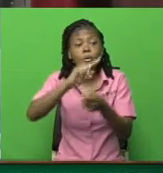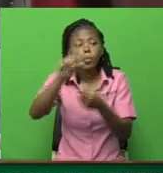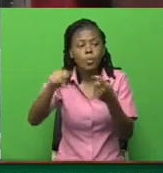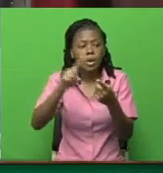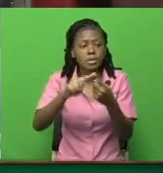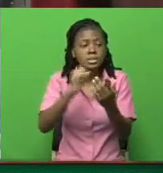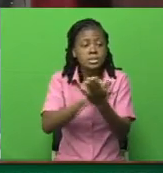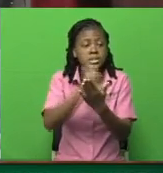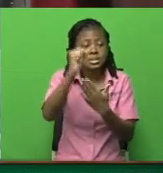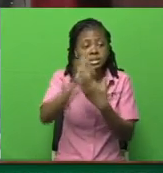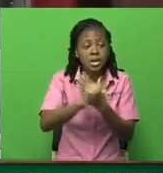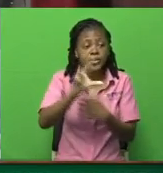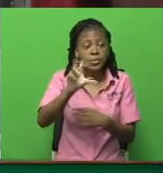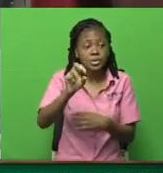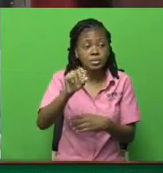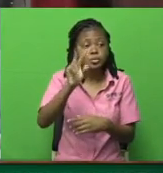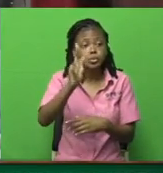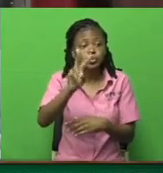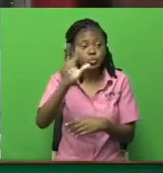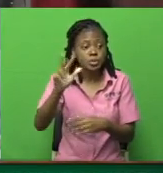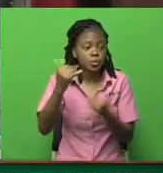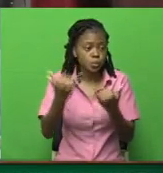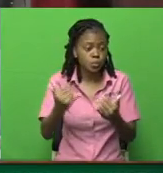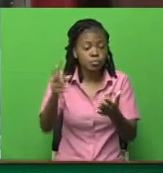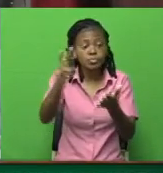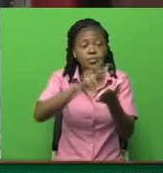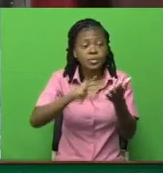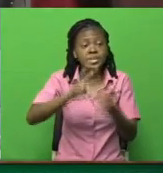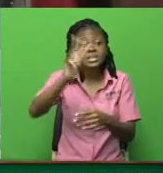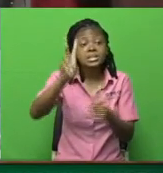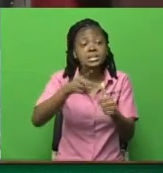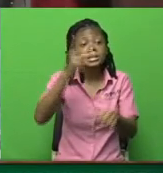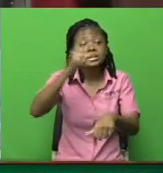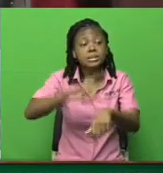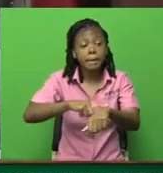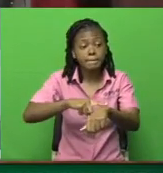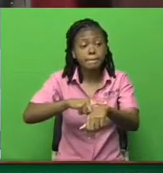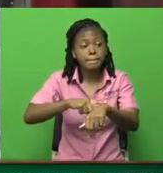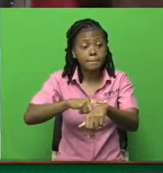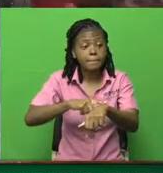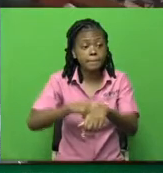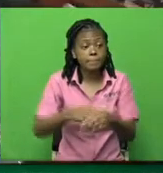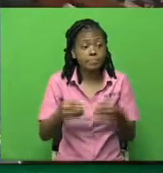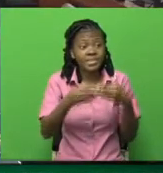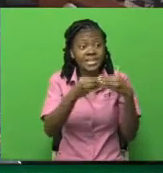2023 We Now read a second time leader of the opposition